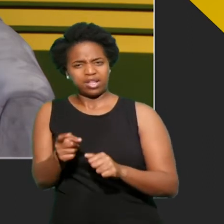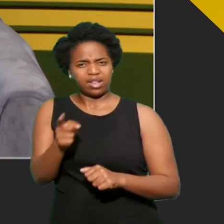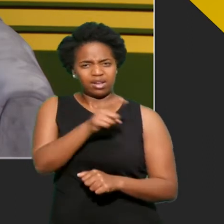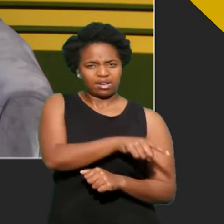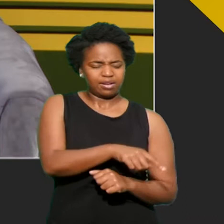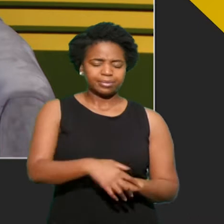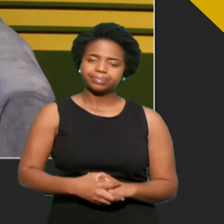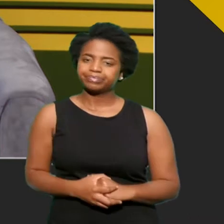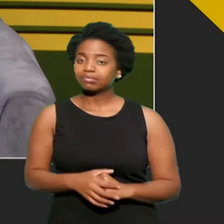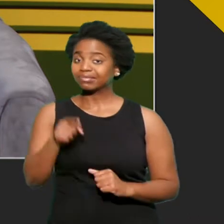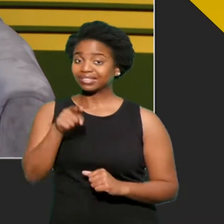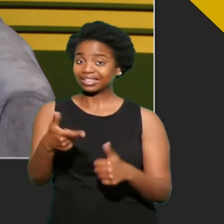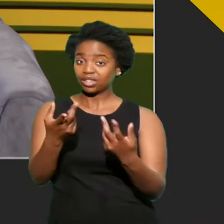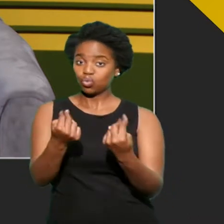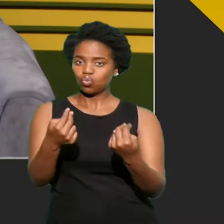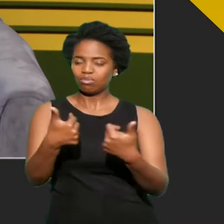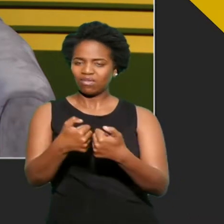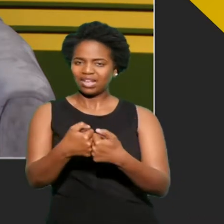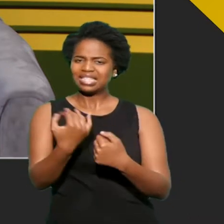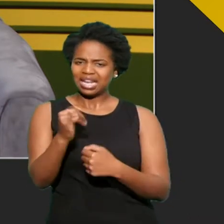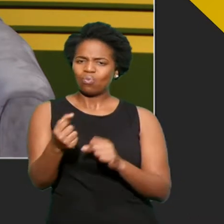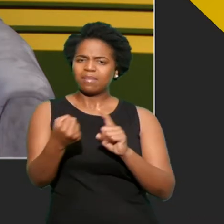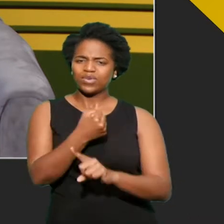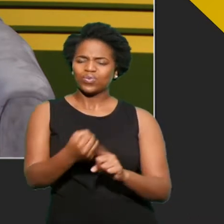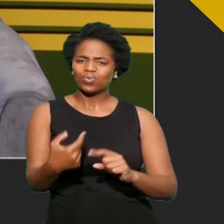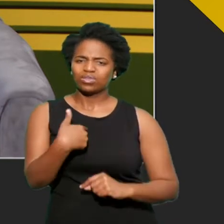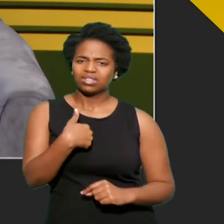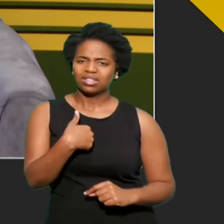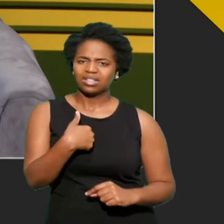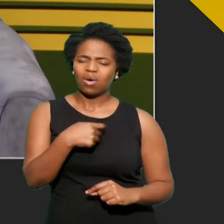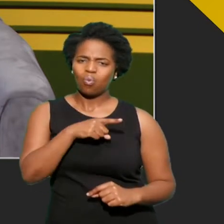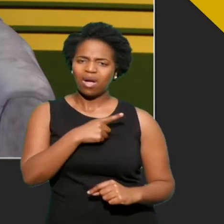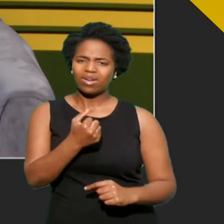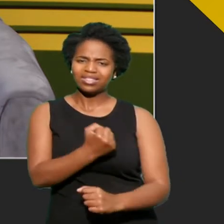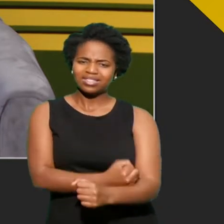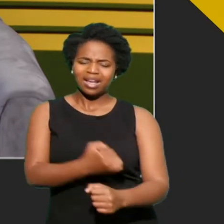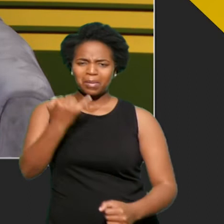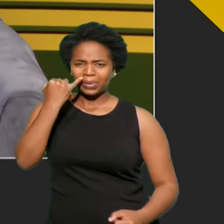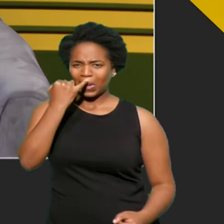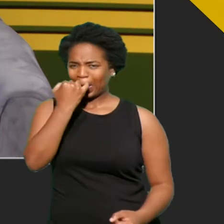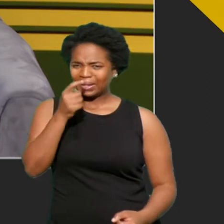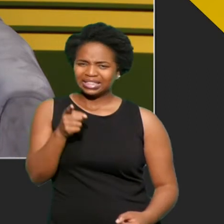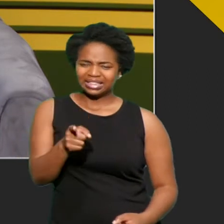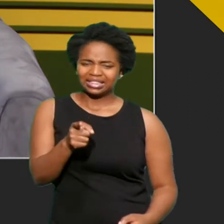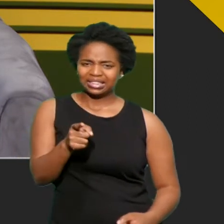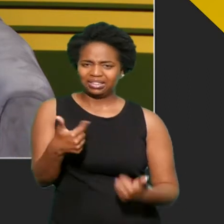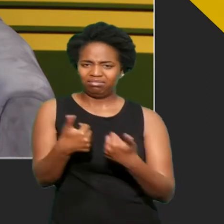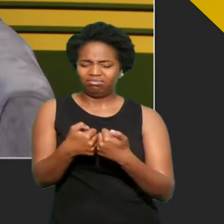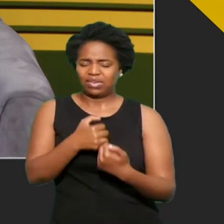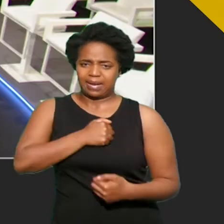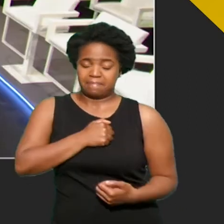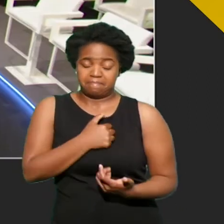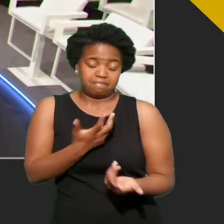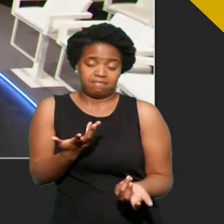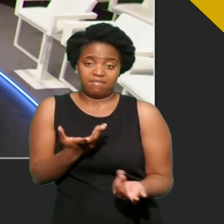cannot say it's better because naye usa is still doing drugs nani lo ngayidedeli wa mama. Yeah, usase kanjalo